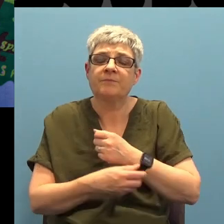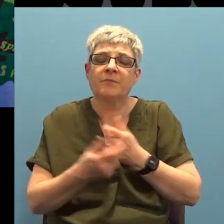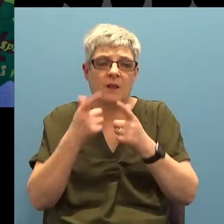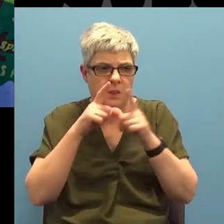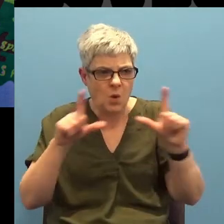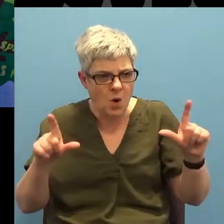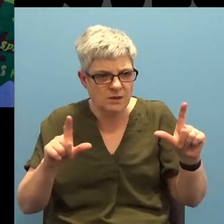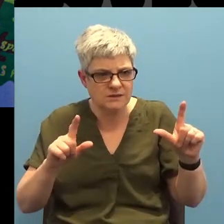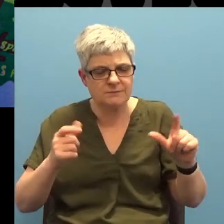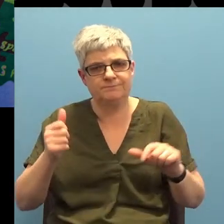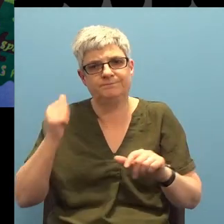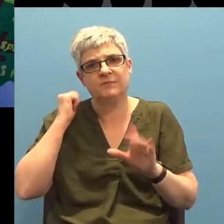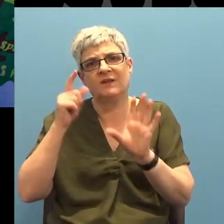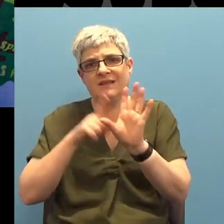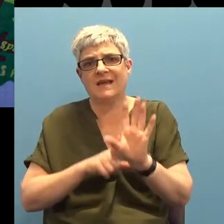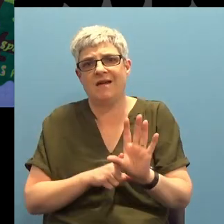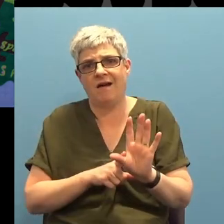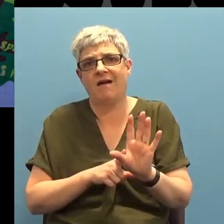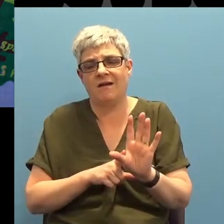Lord, in the past year,